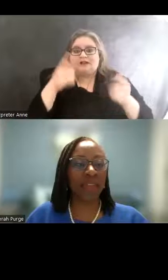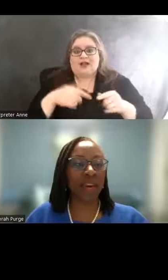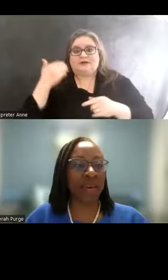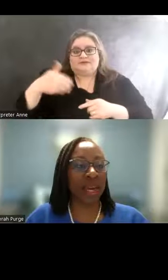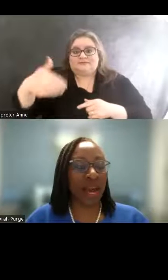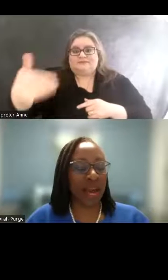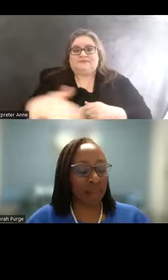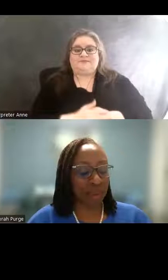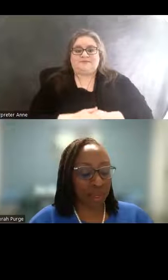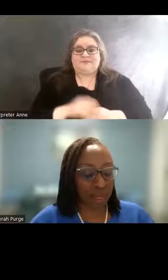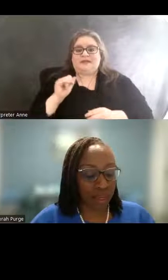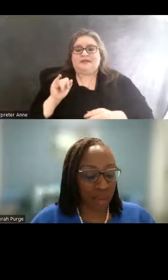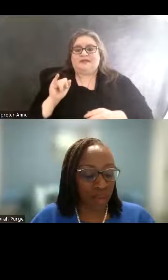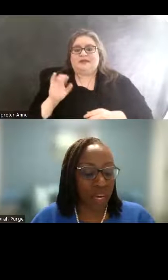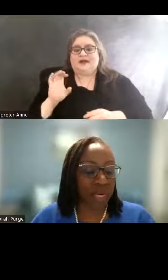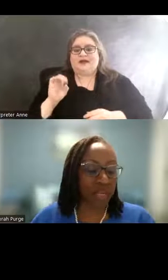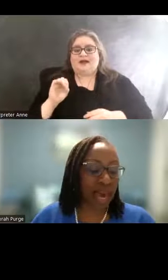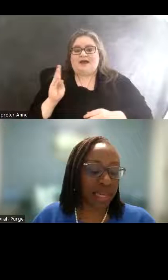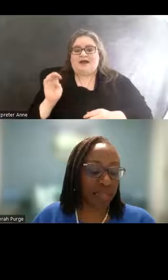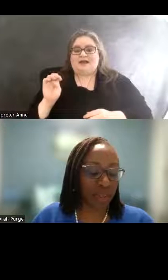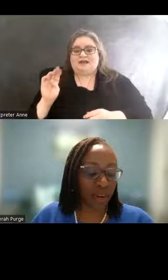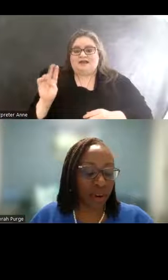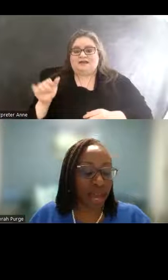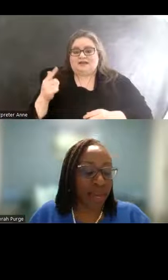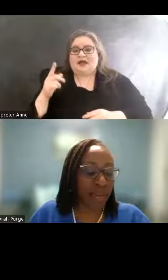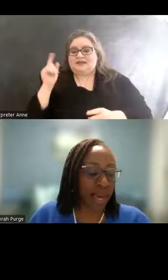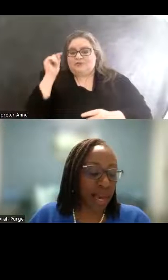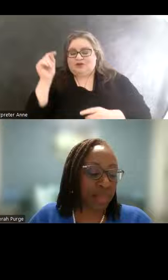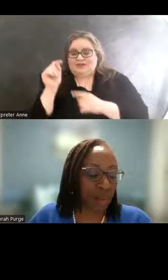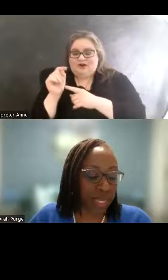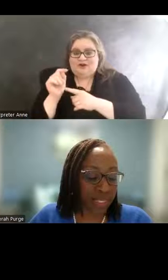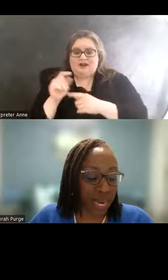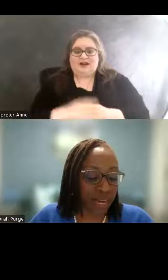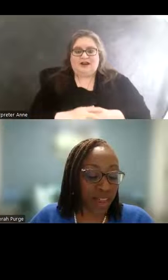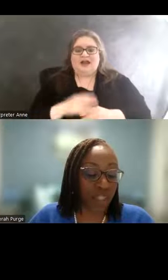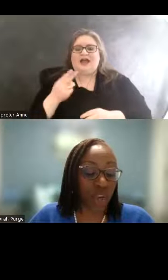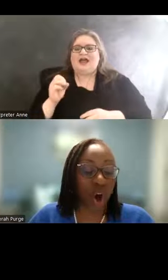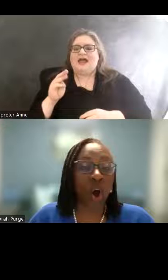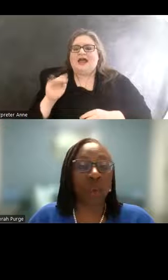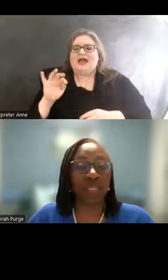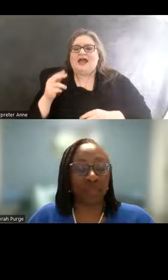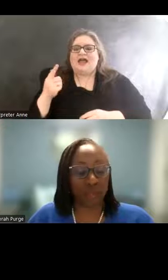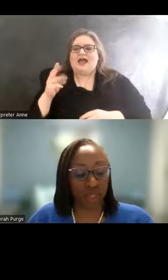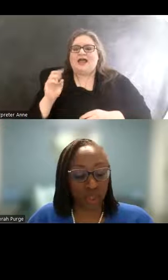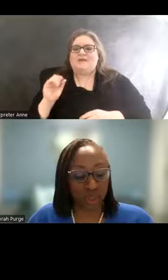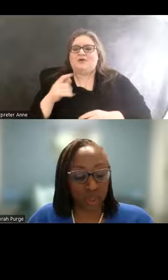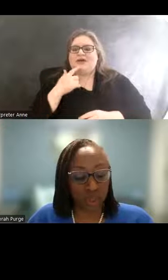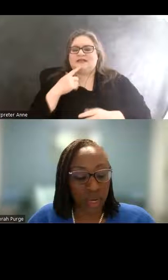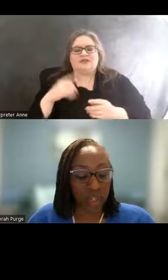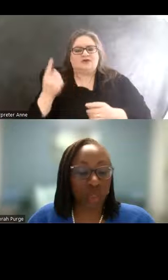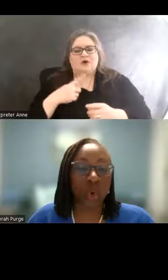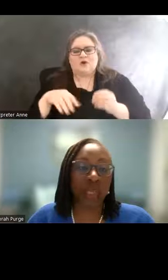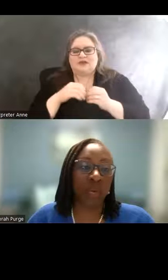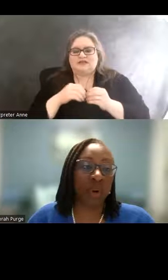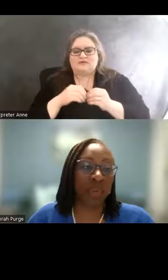iceberg theory, when looking at the iceberg theory, Hemingway said, there's always more to